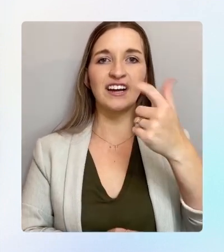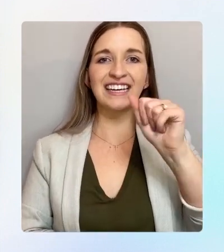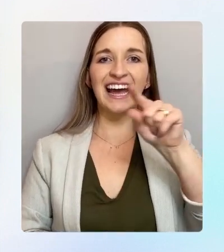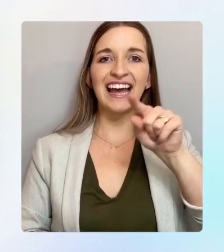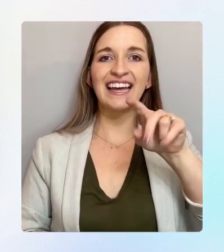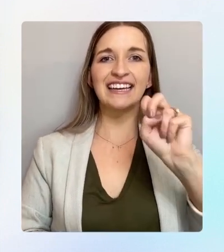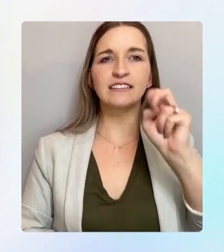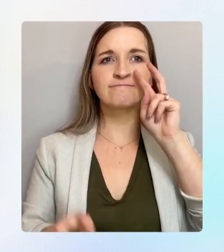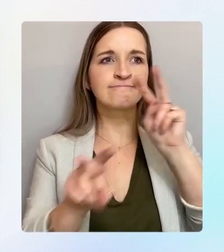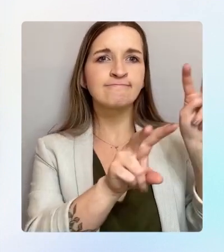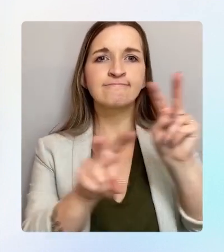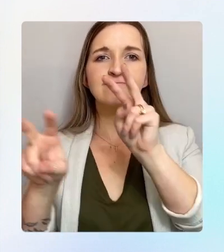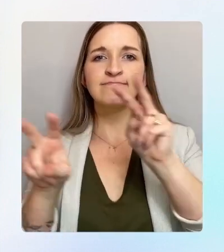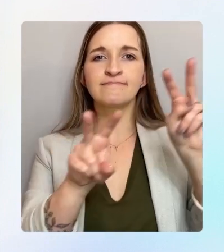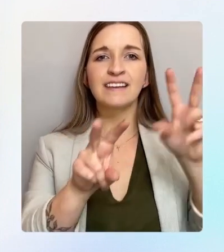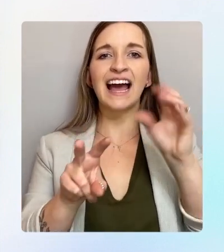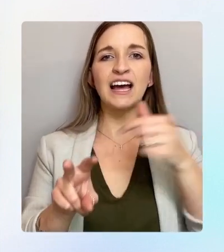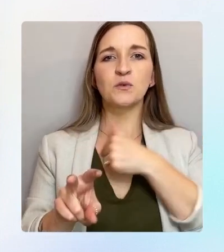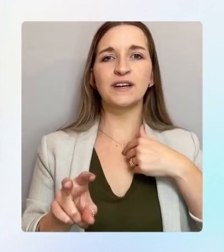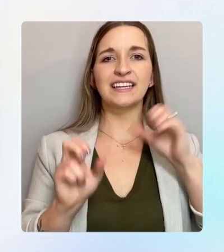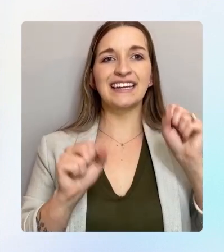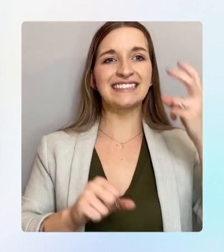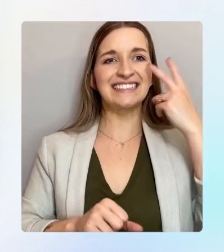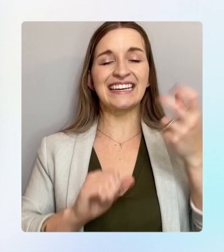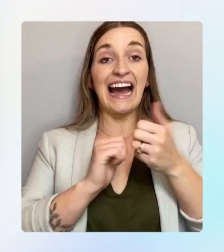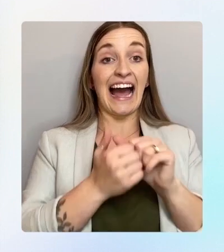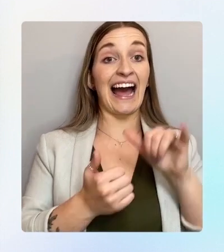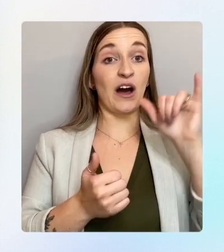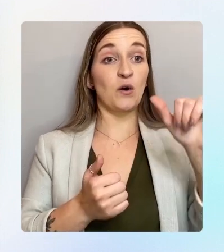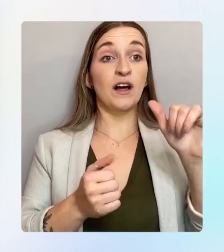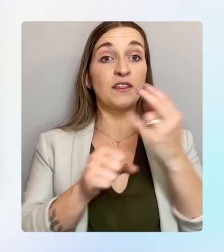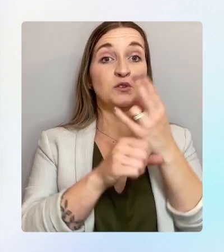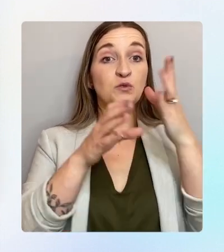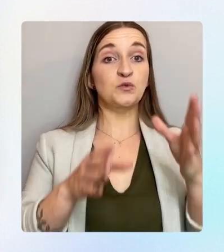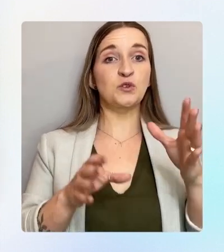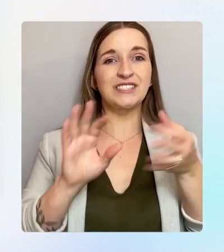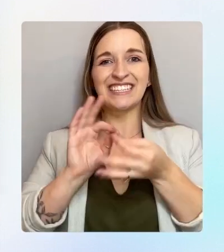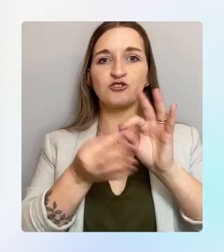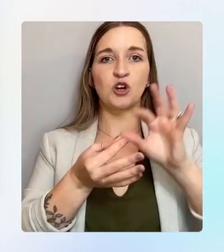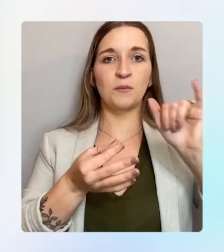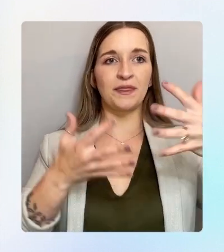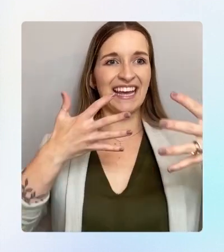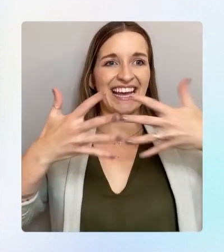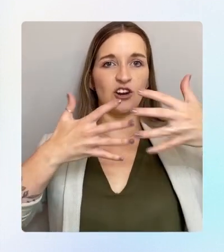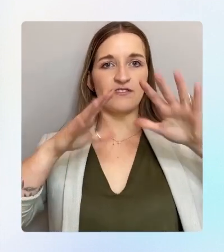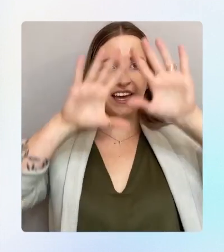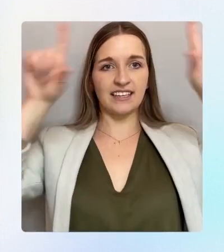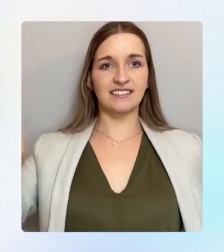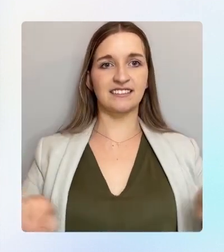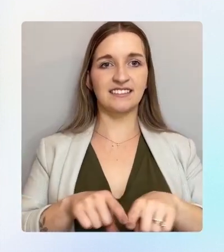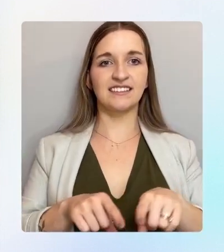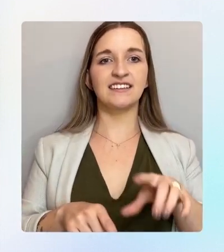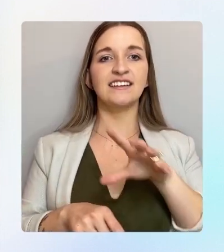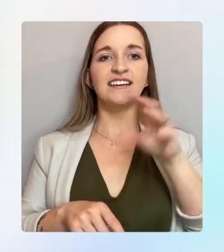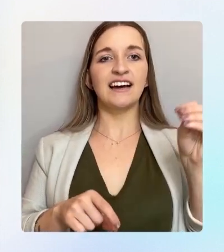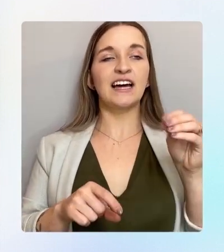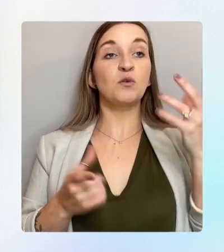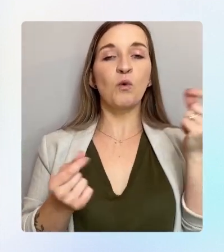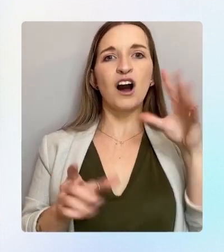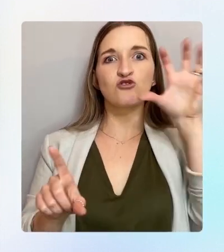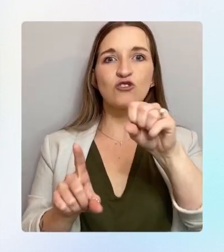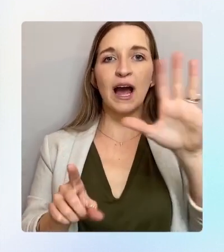user's gaze, designers can now understand how users interpreted their interfaces and what exactly grabbed their